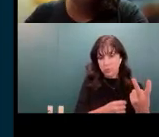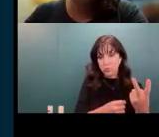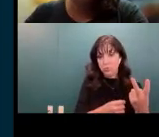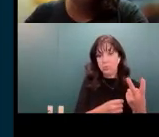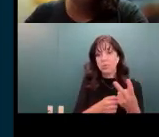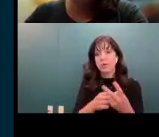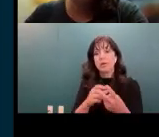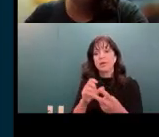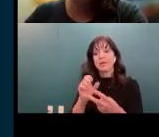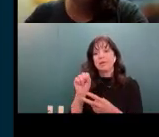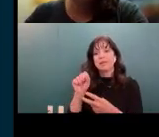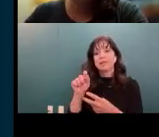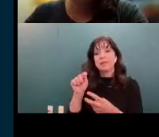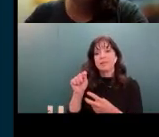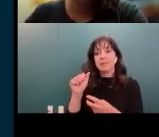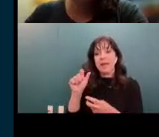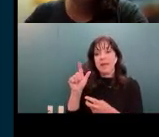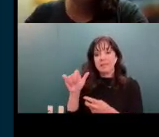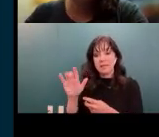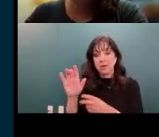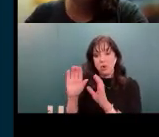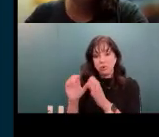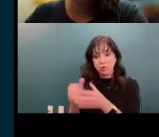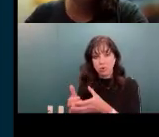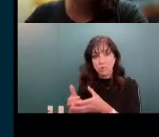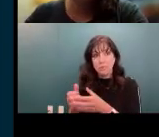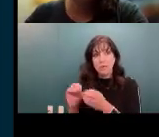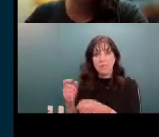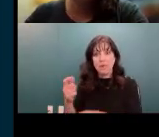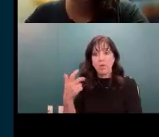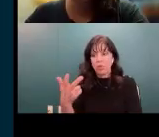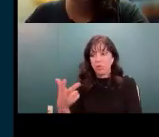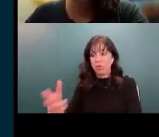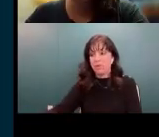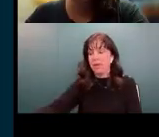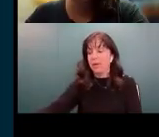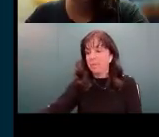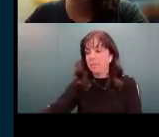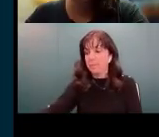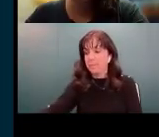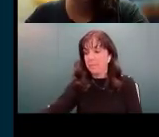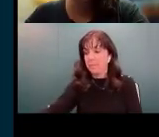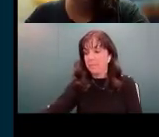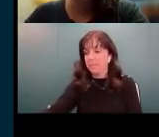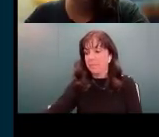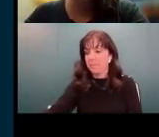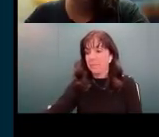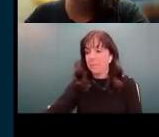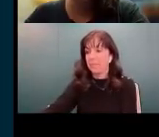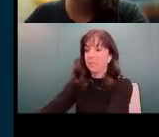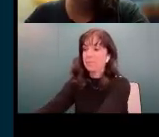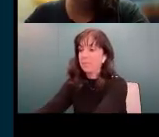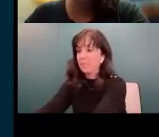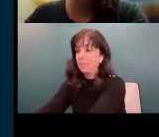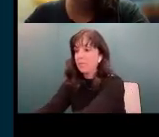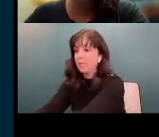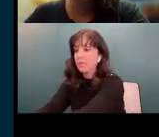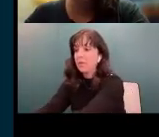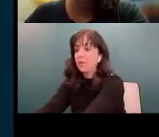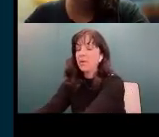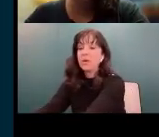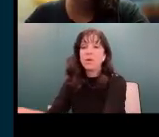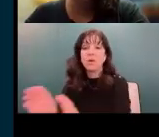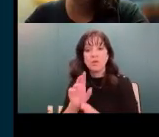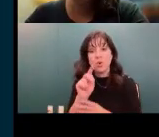then Stacy, your group is tackling question number 3. So Tori will open those